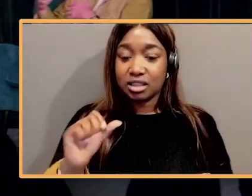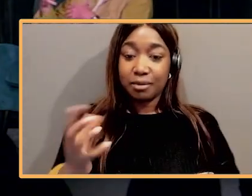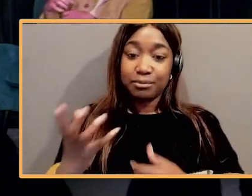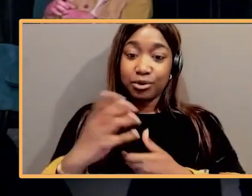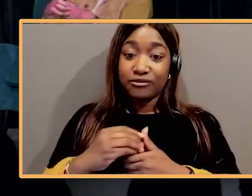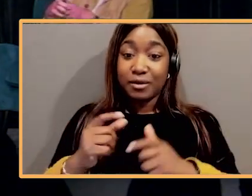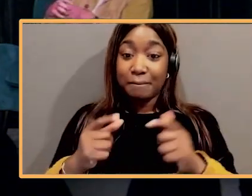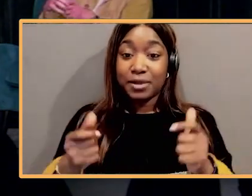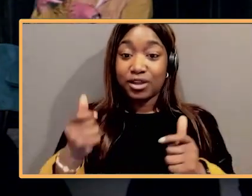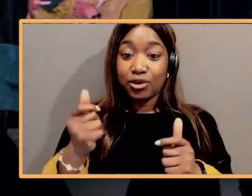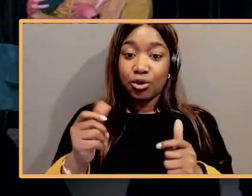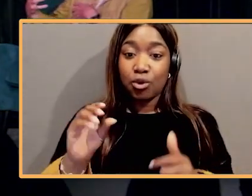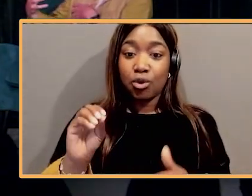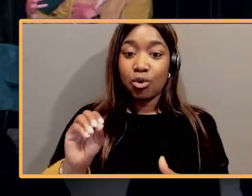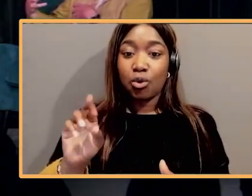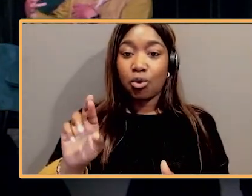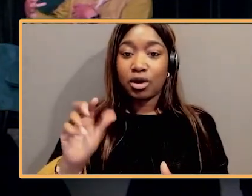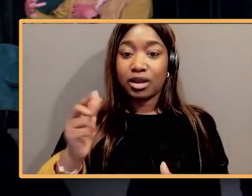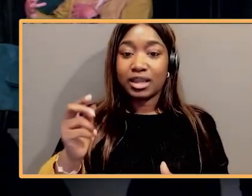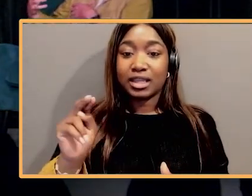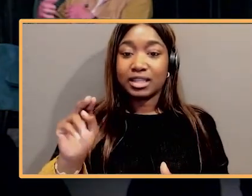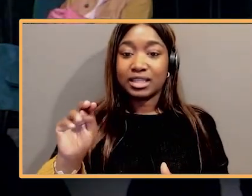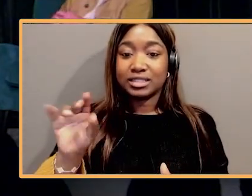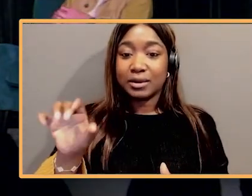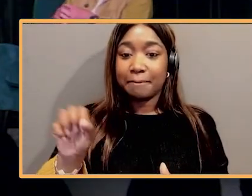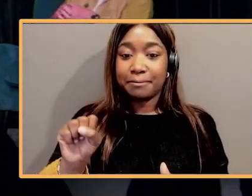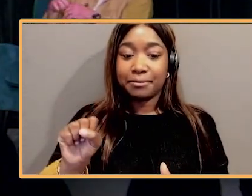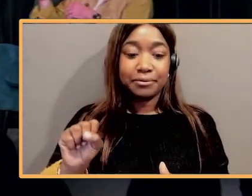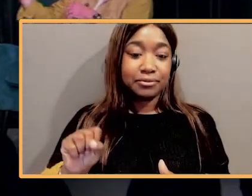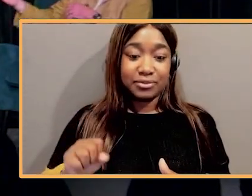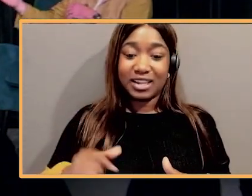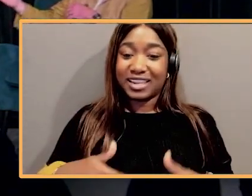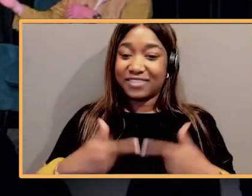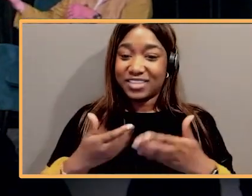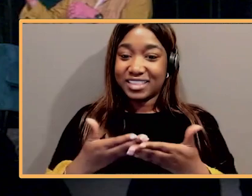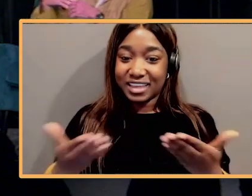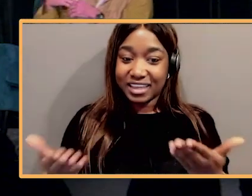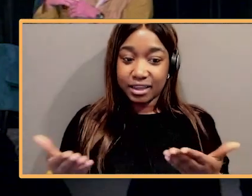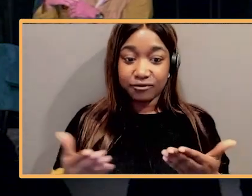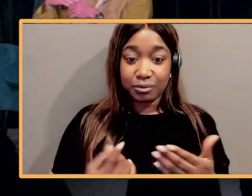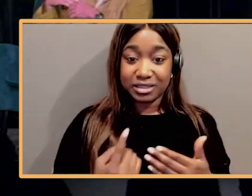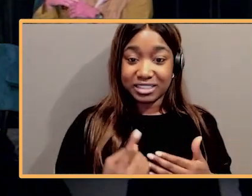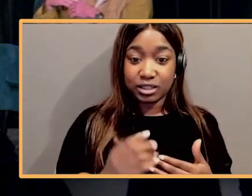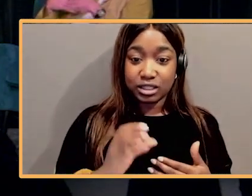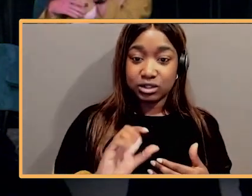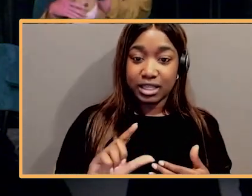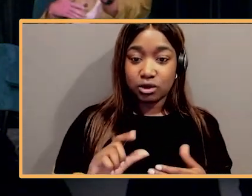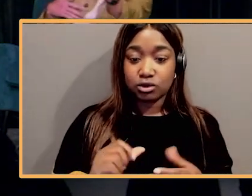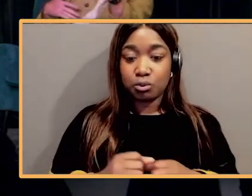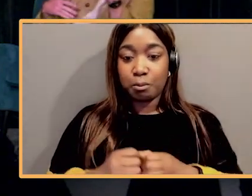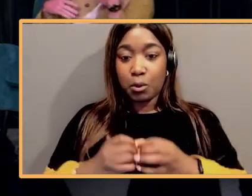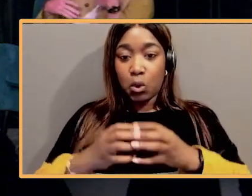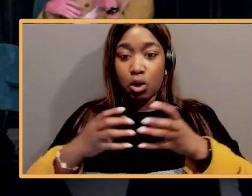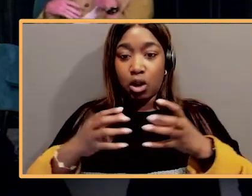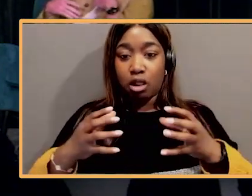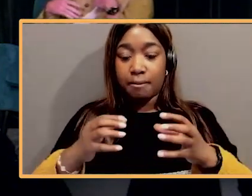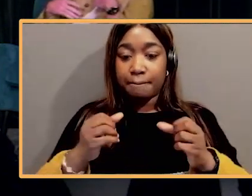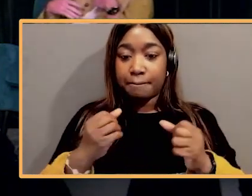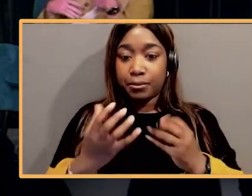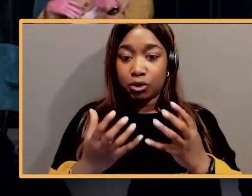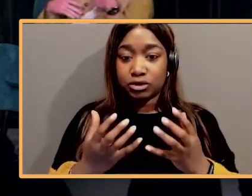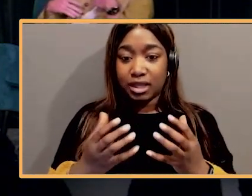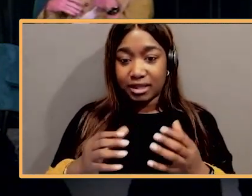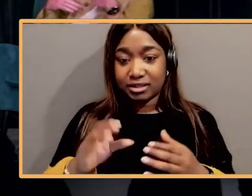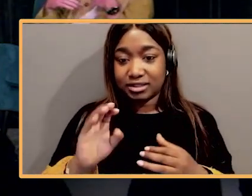jump from I'm a single cell to multi-cell organism, right? That I am you and you are me. And I am the tree and the tree is